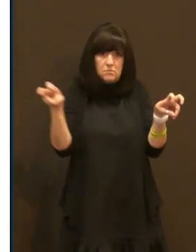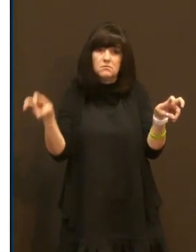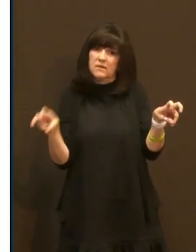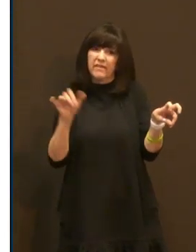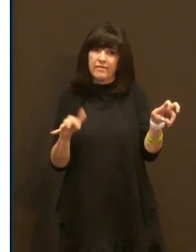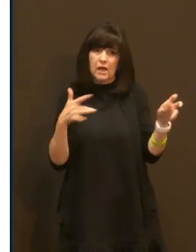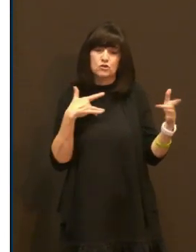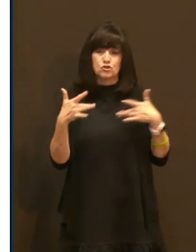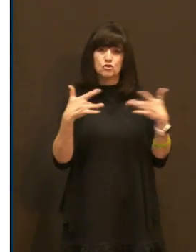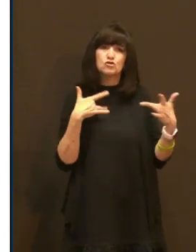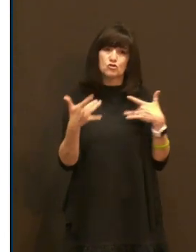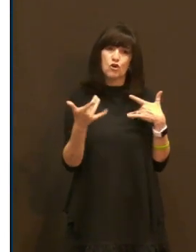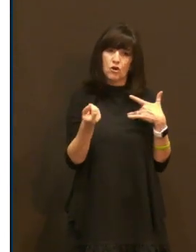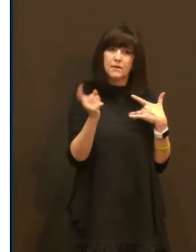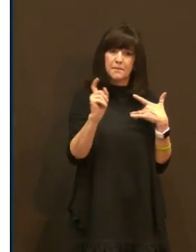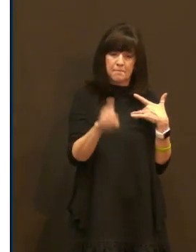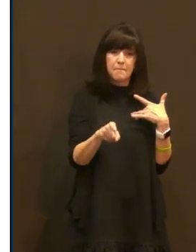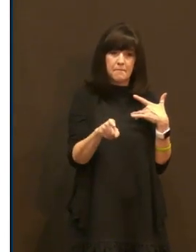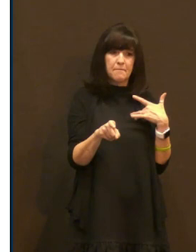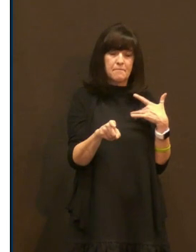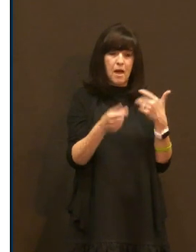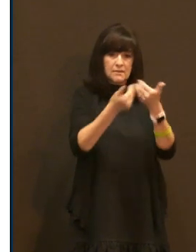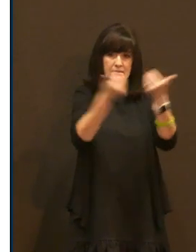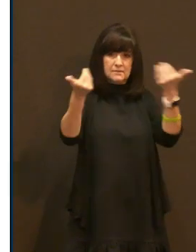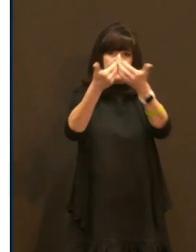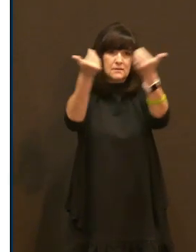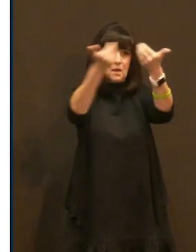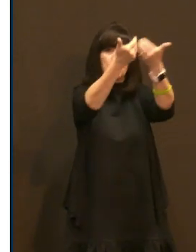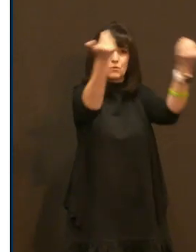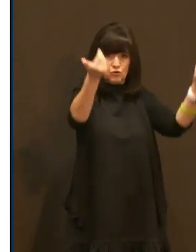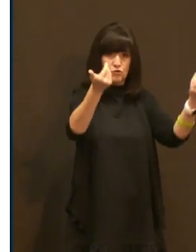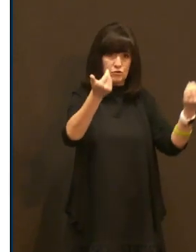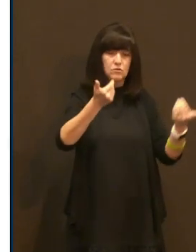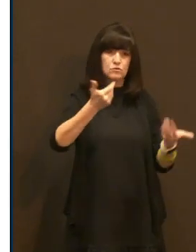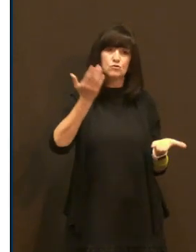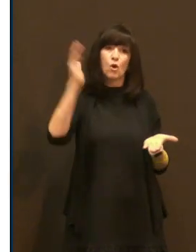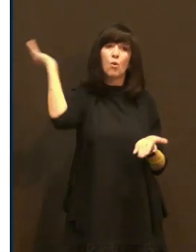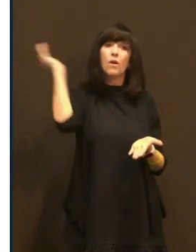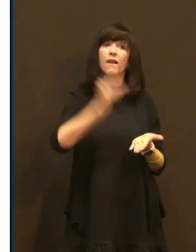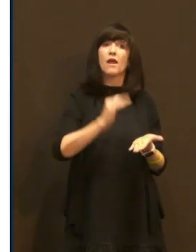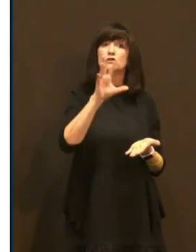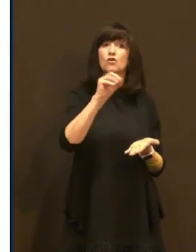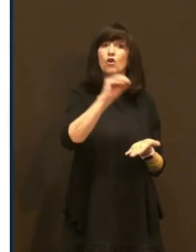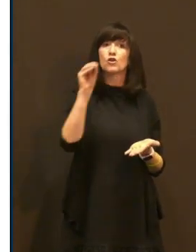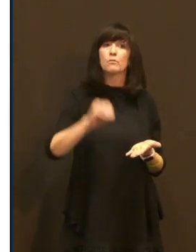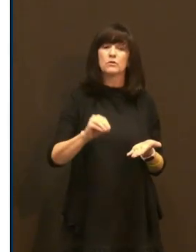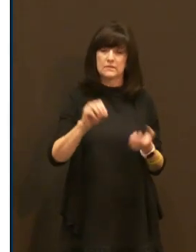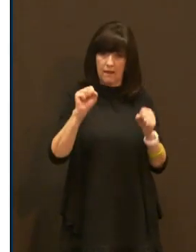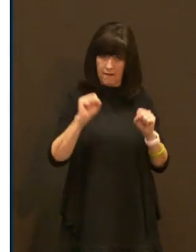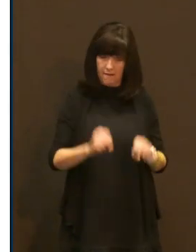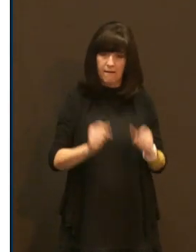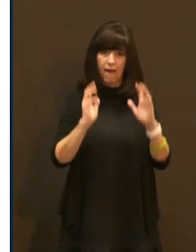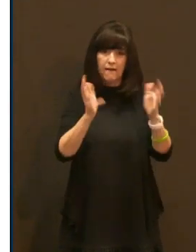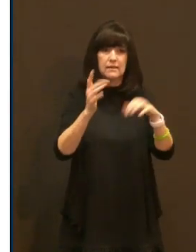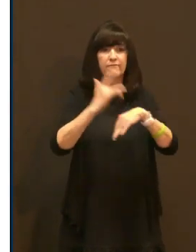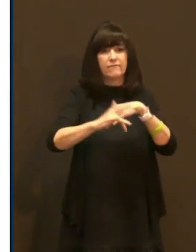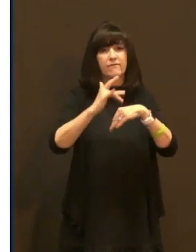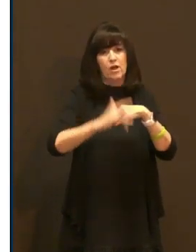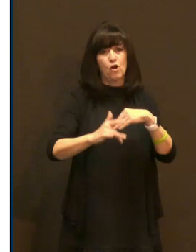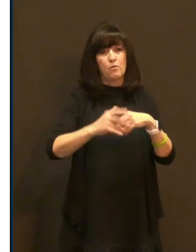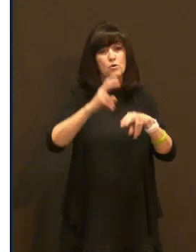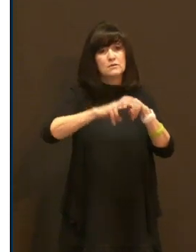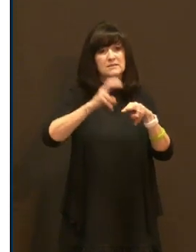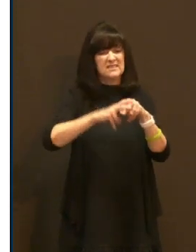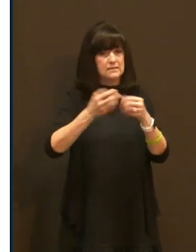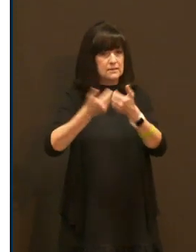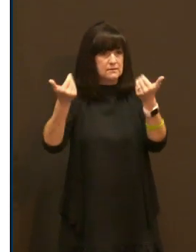That's, I believe, what led to the capacity being lower than probably what was expected or requested. And our final question is, has